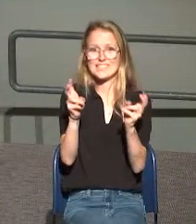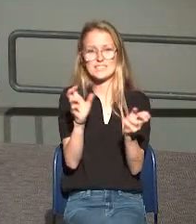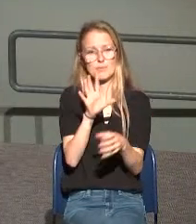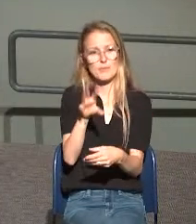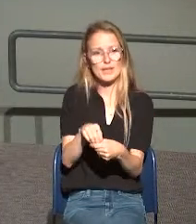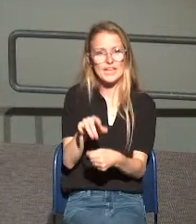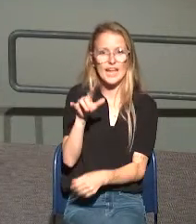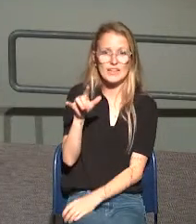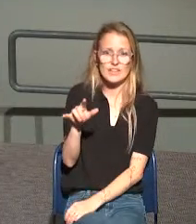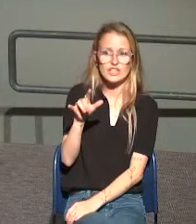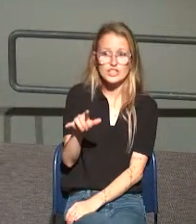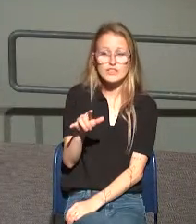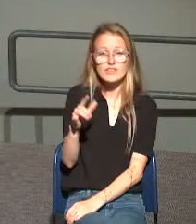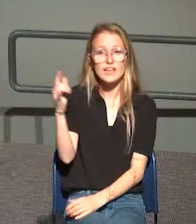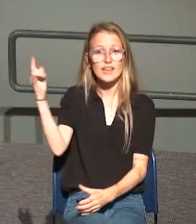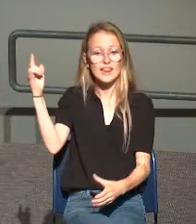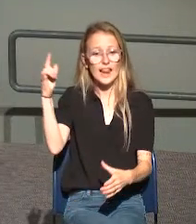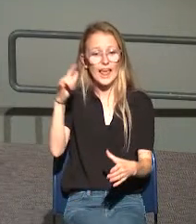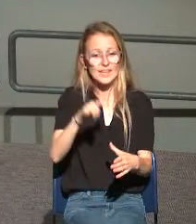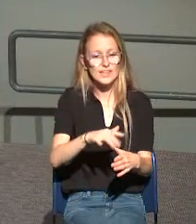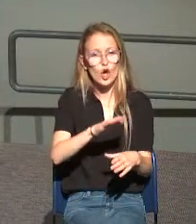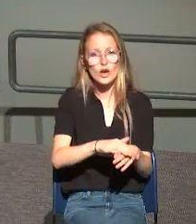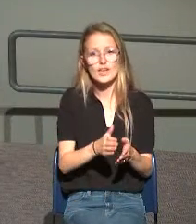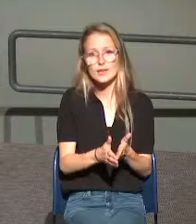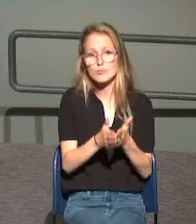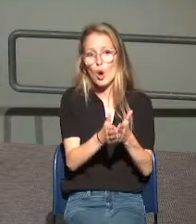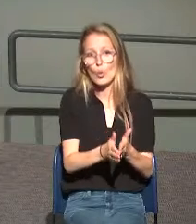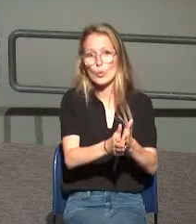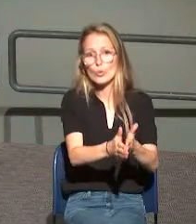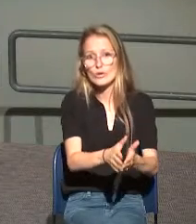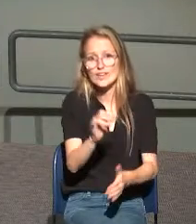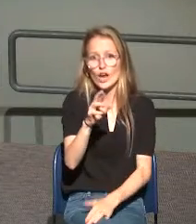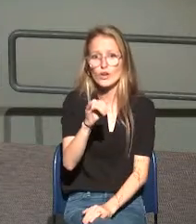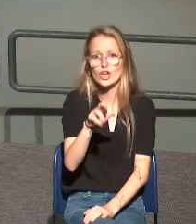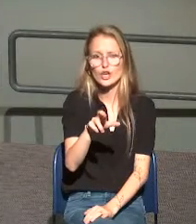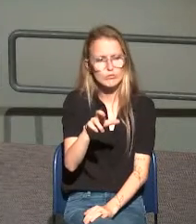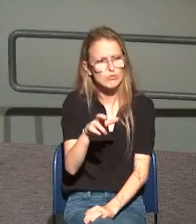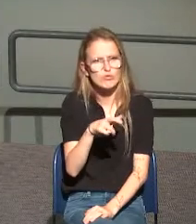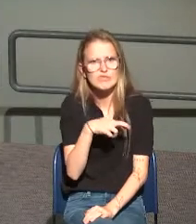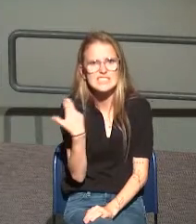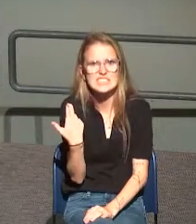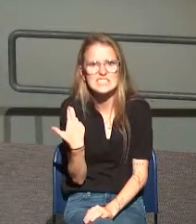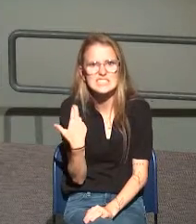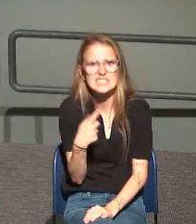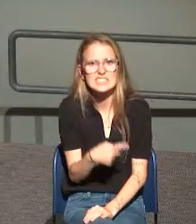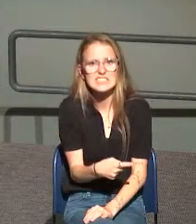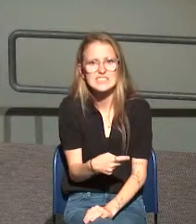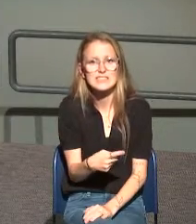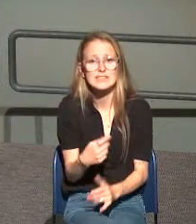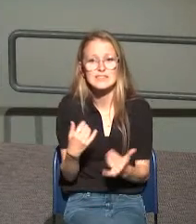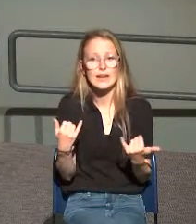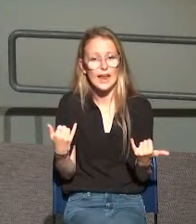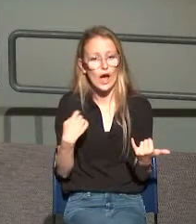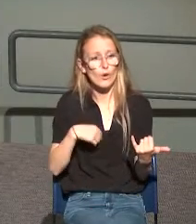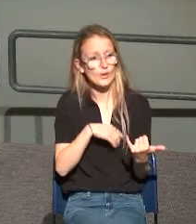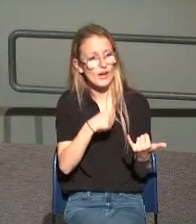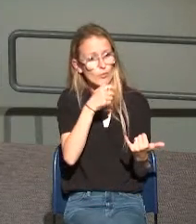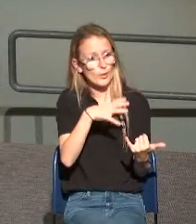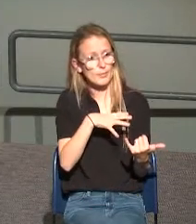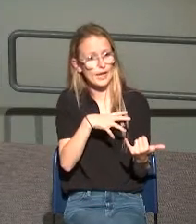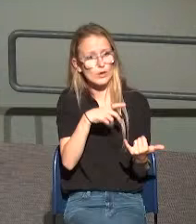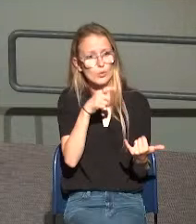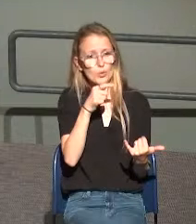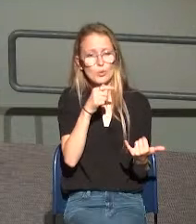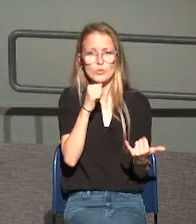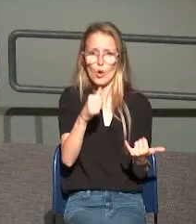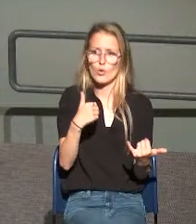on a carrier is a risky thing to do. And here are women who do not who do not have those risks. They have